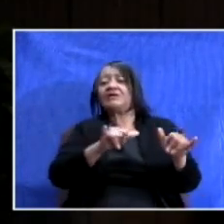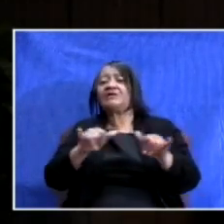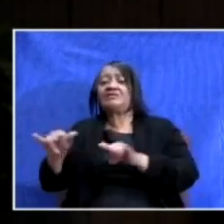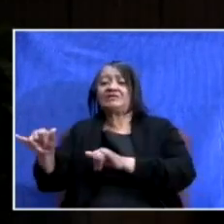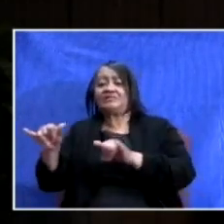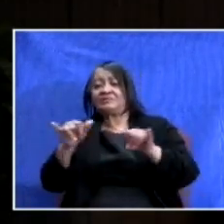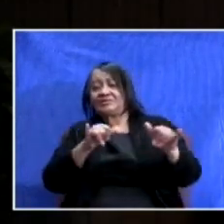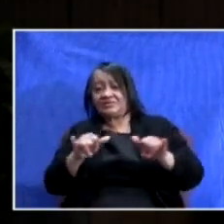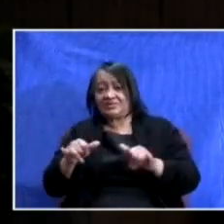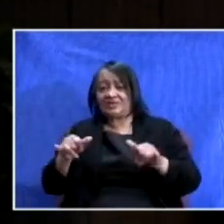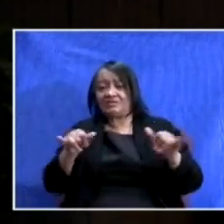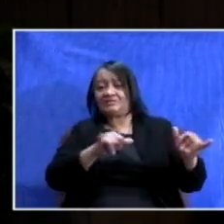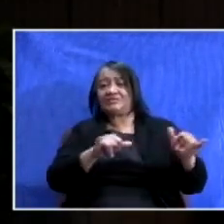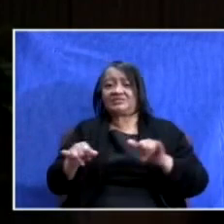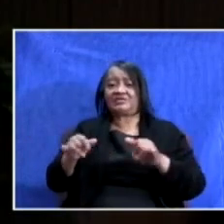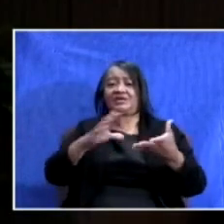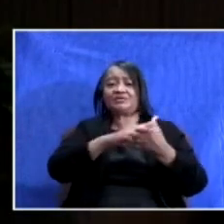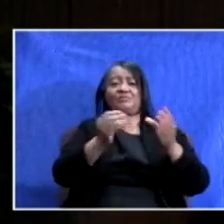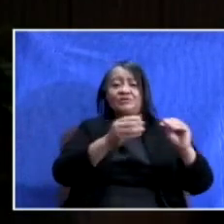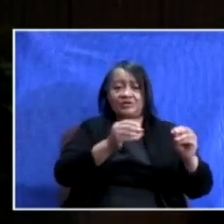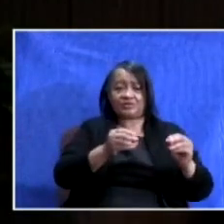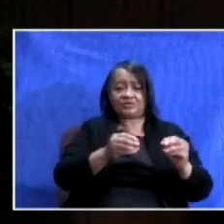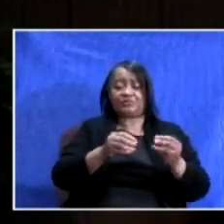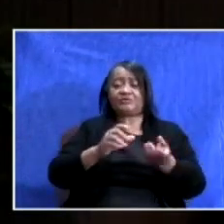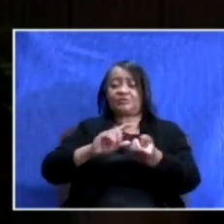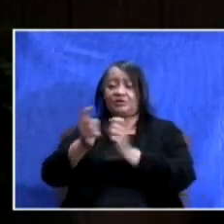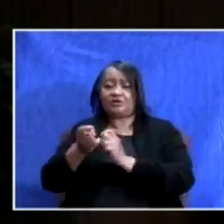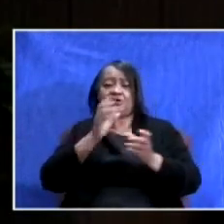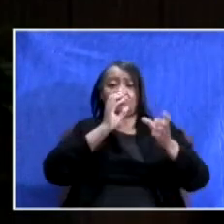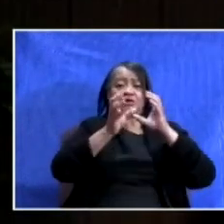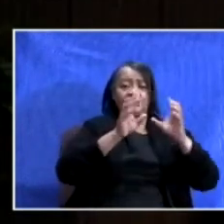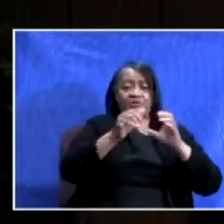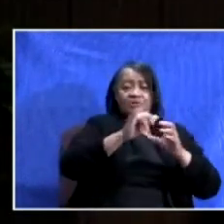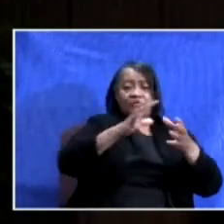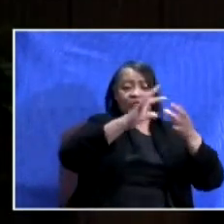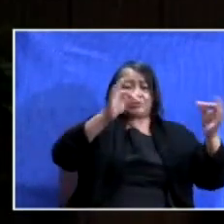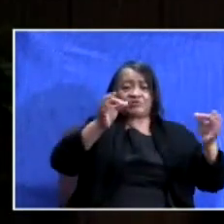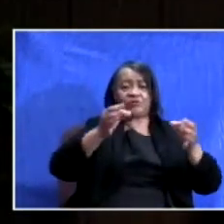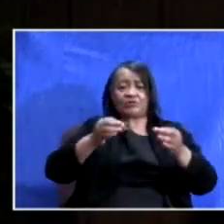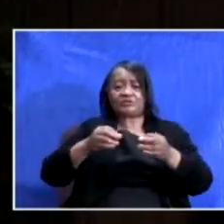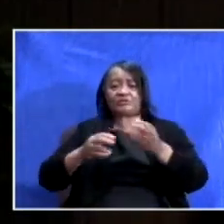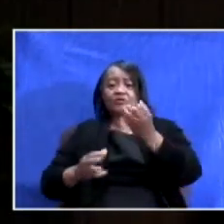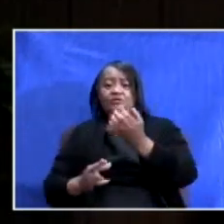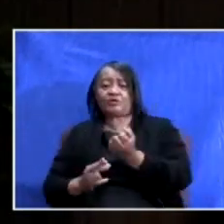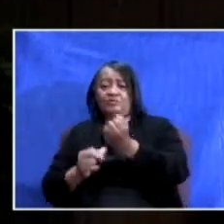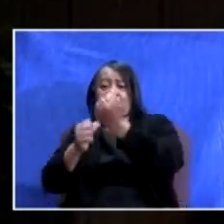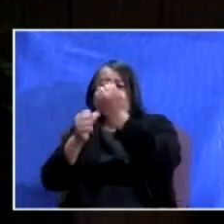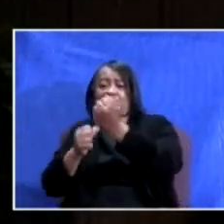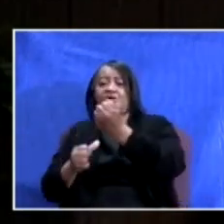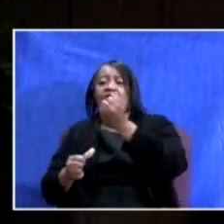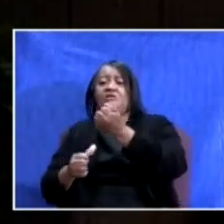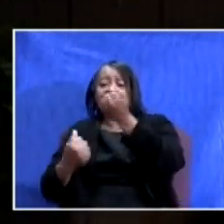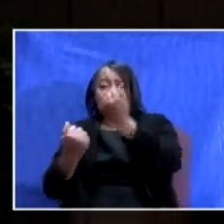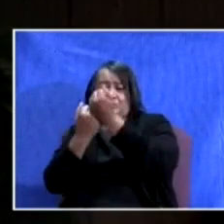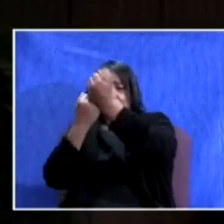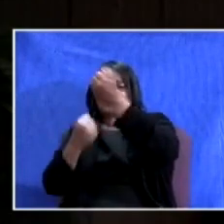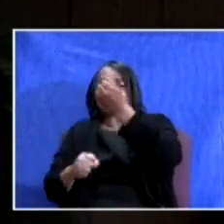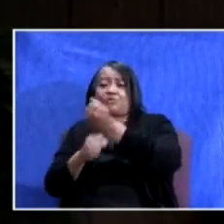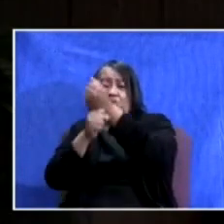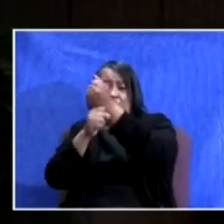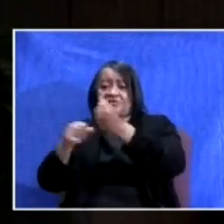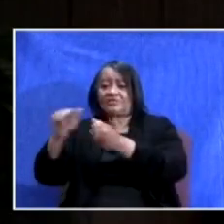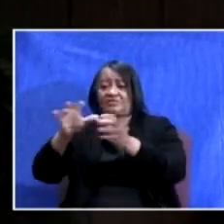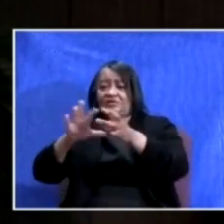the flip side of the same coin, because they communicate the same message, they reinforce the same message. It's like a